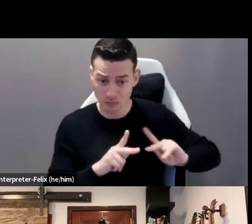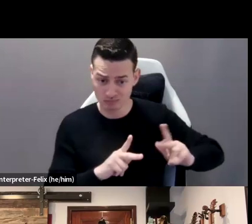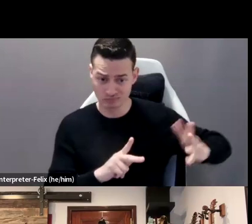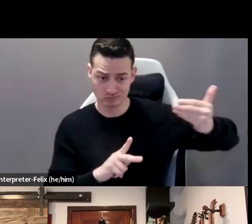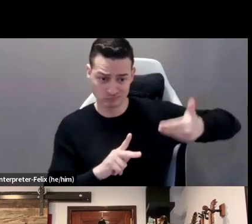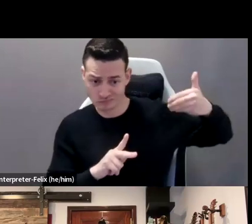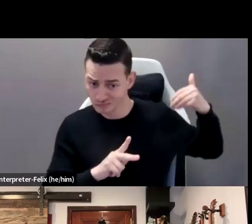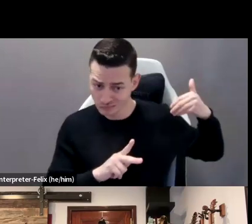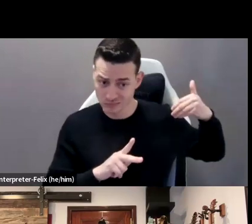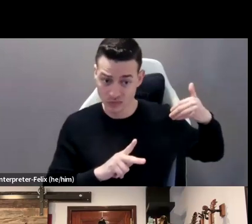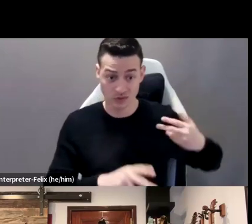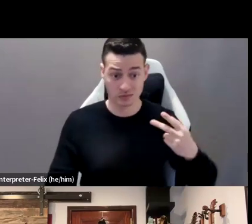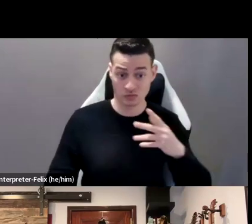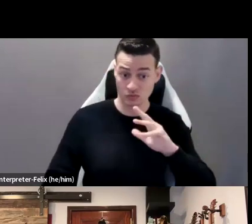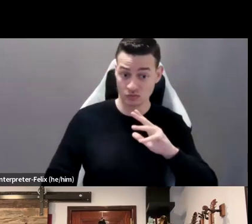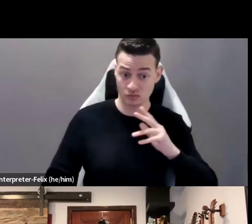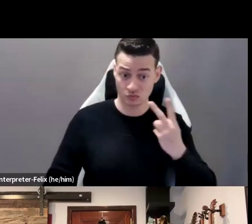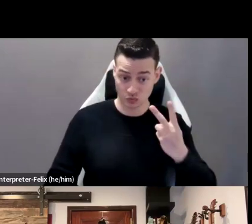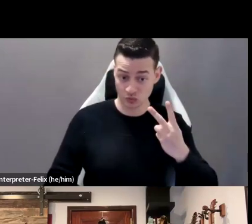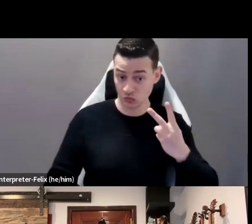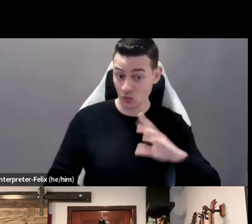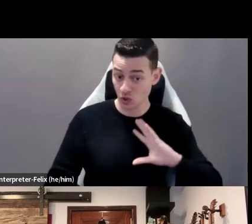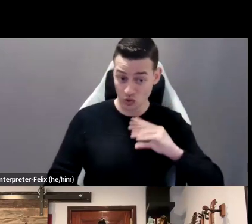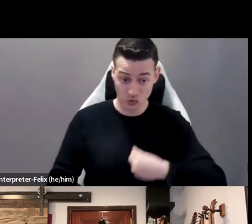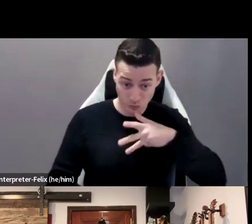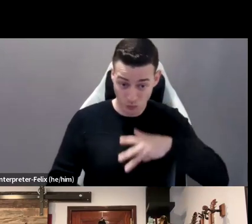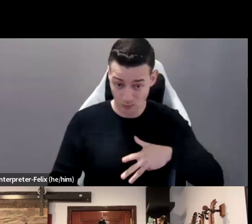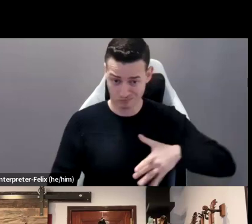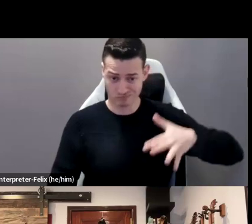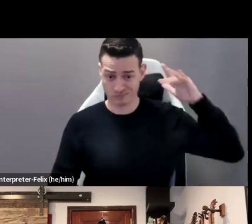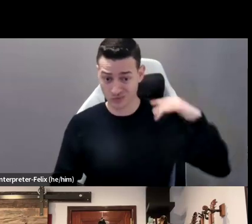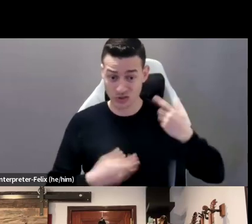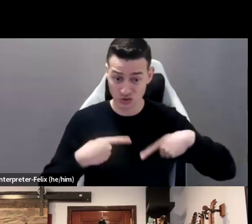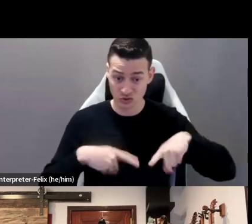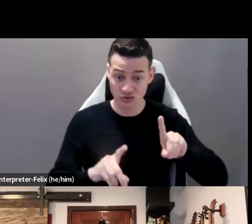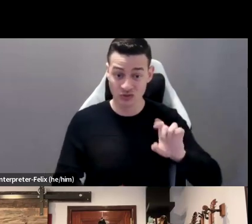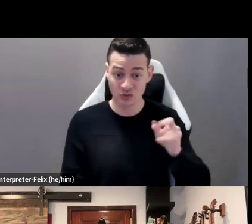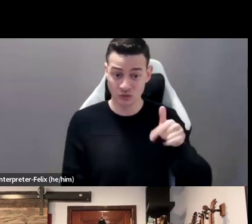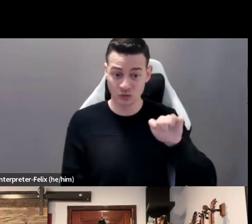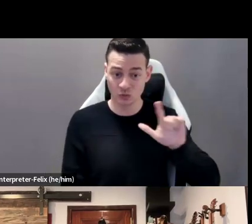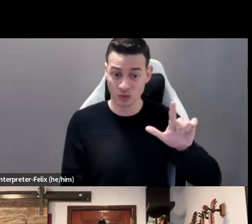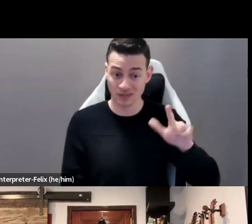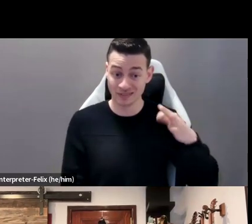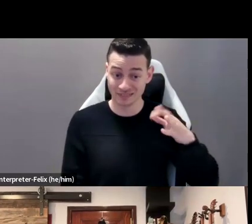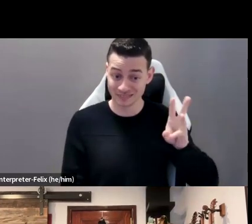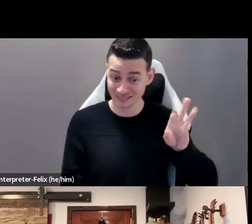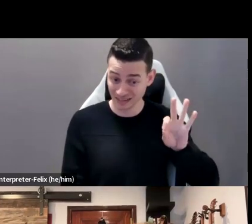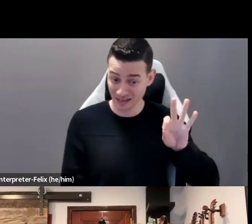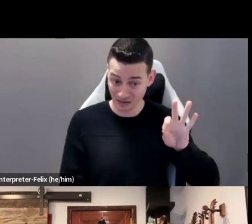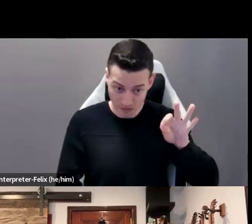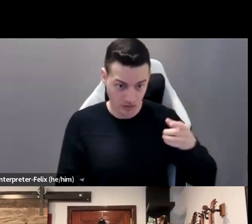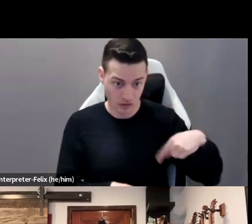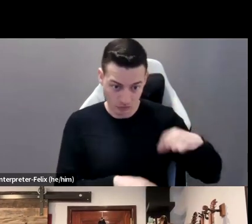2 transgender women back in Stonewall during the 1969. It's so we